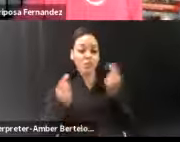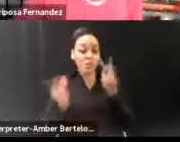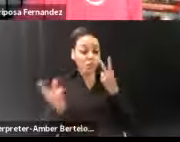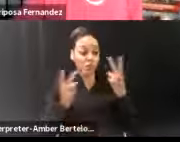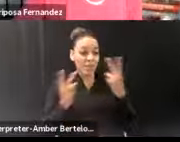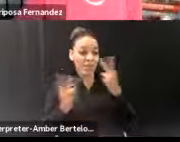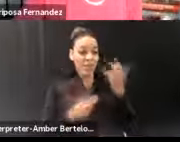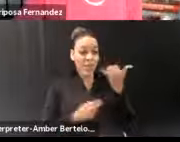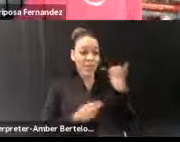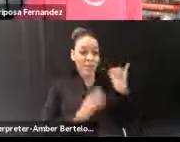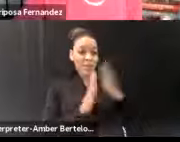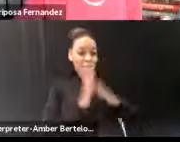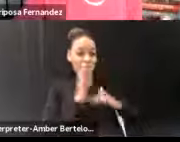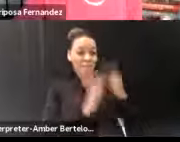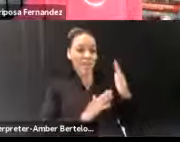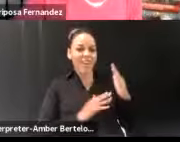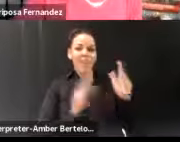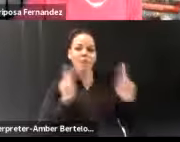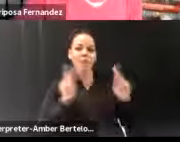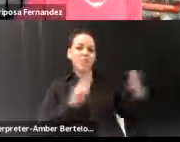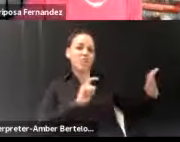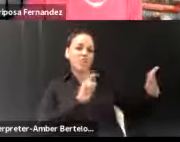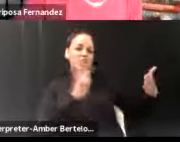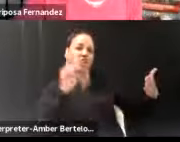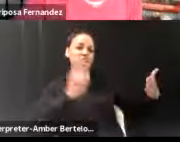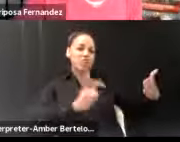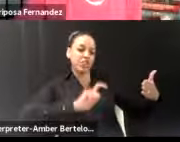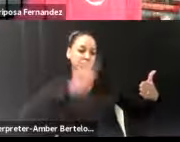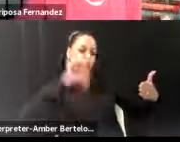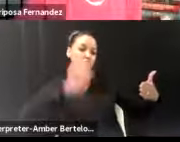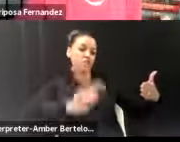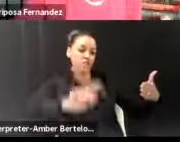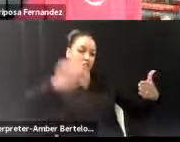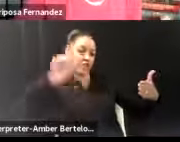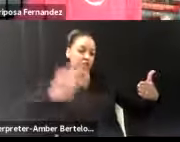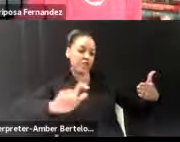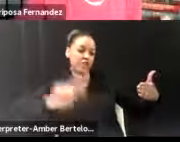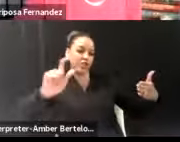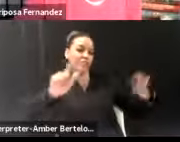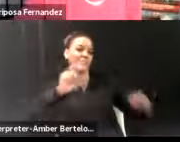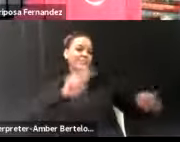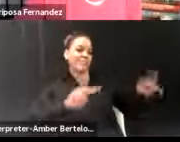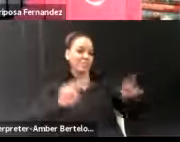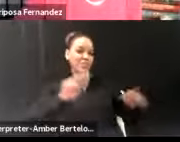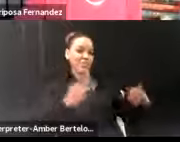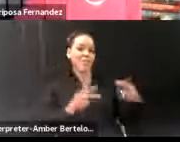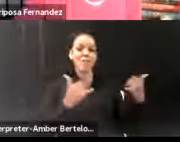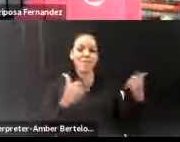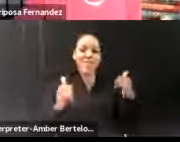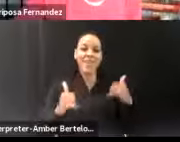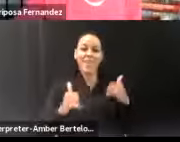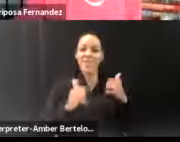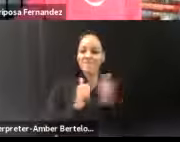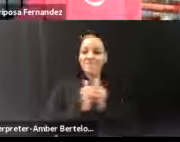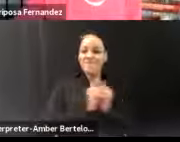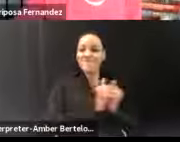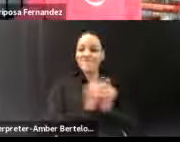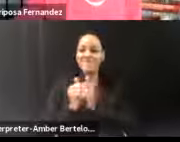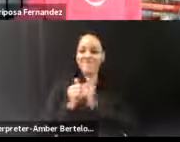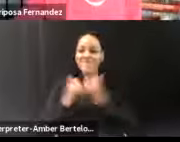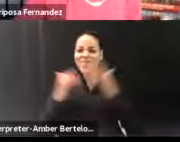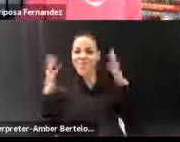up, fresh graffiti layups on concrete walls, climbed old school monkey bars, ran wild, scraped our knees